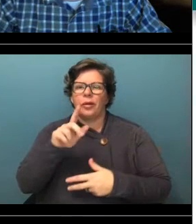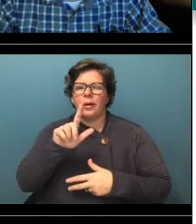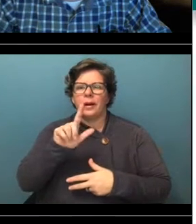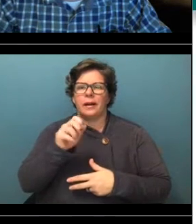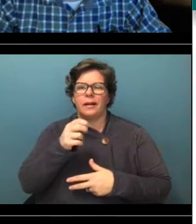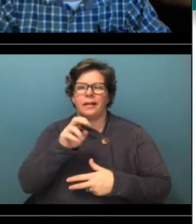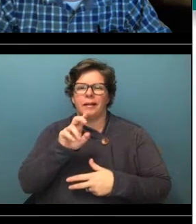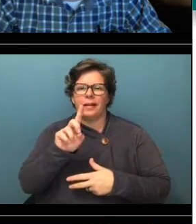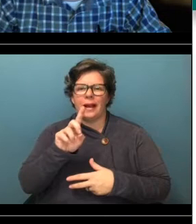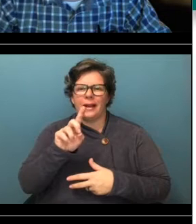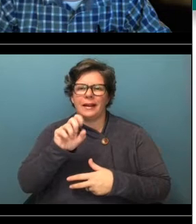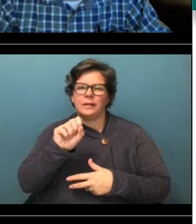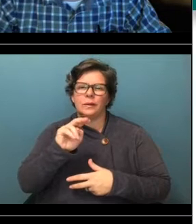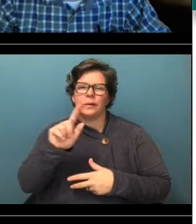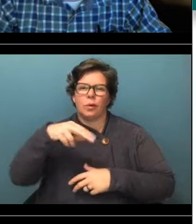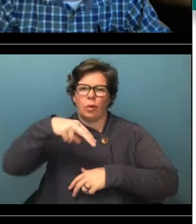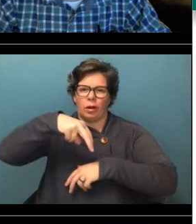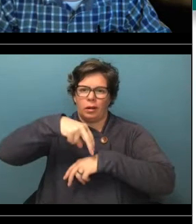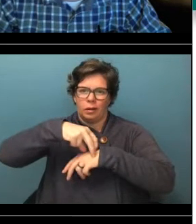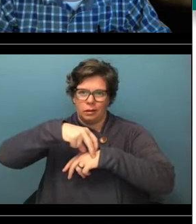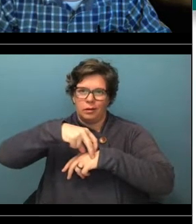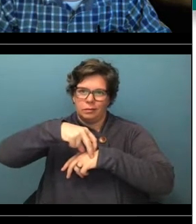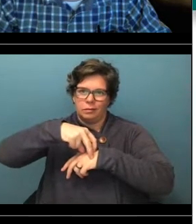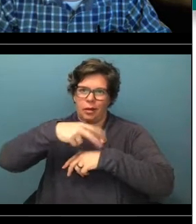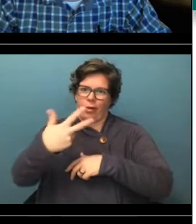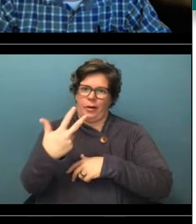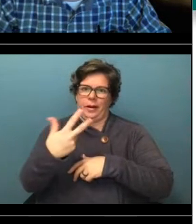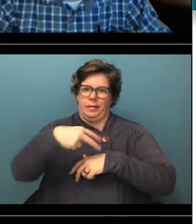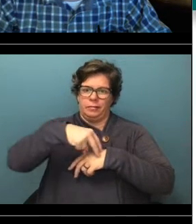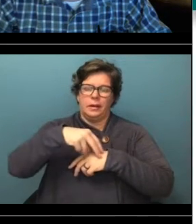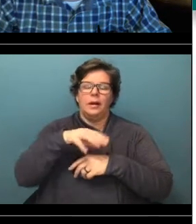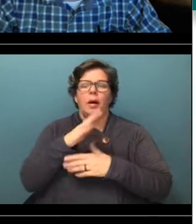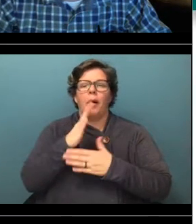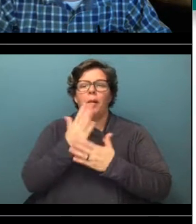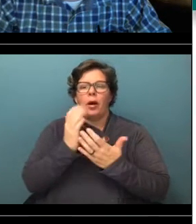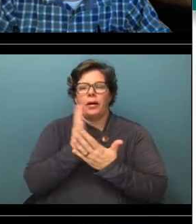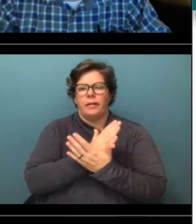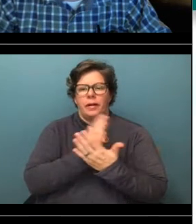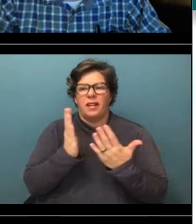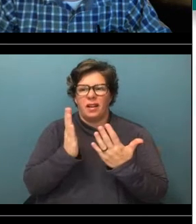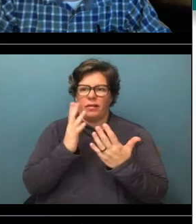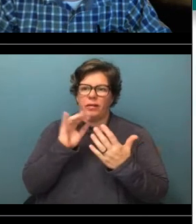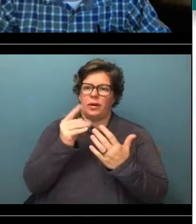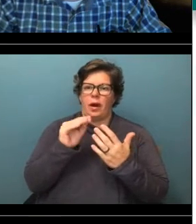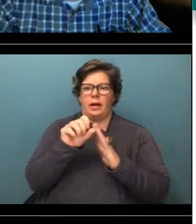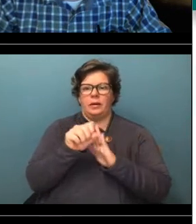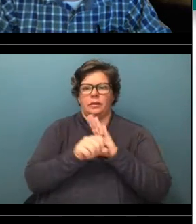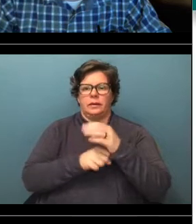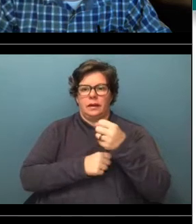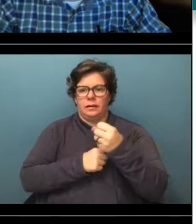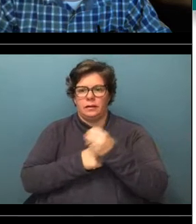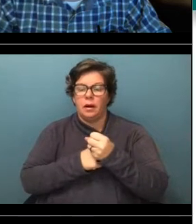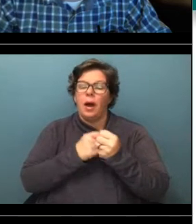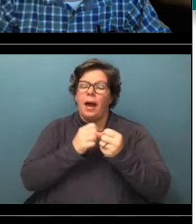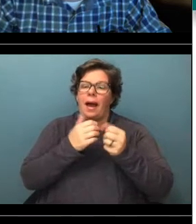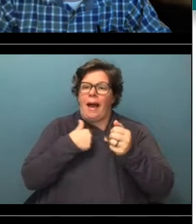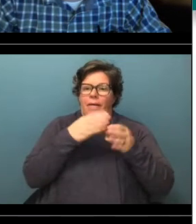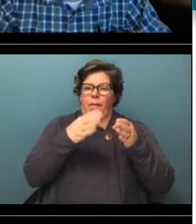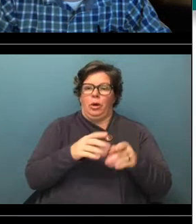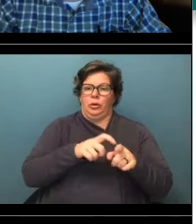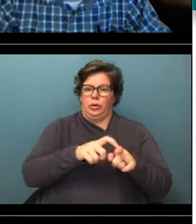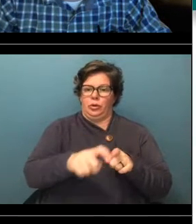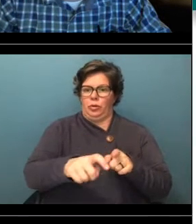stool. Part of the continuum that Idaho is building is, first and foremost, someone to call. And so right